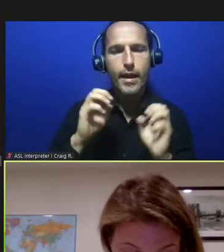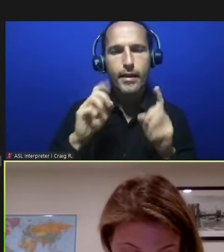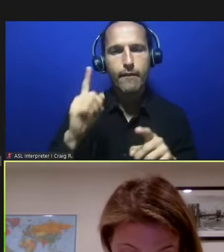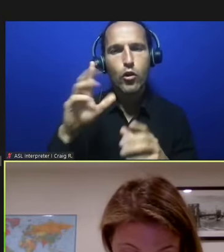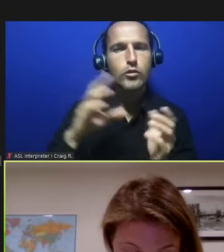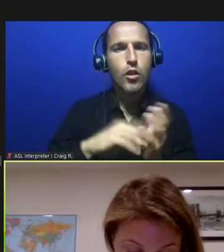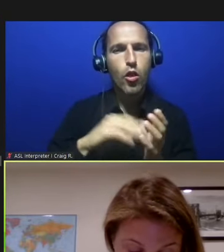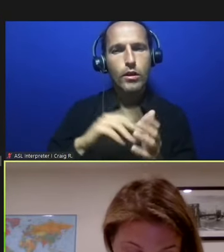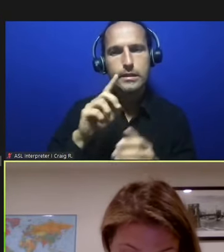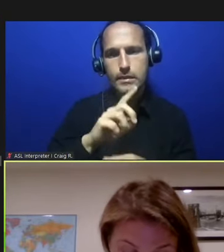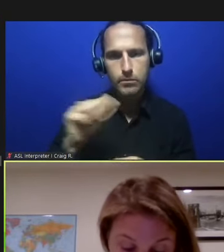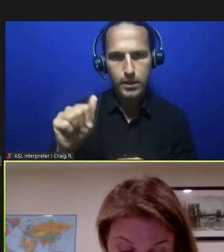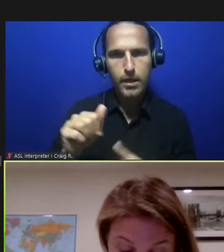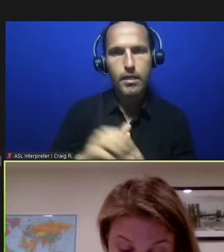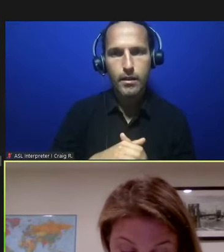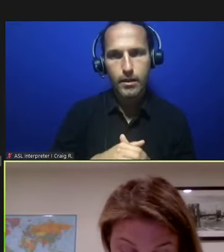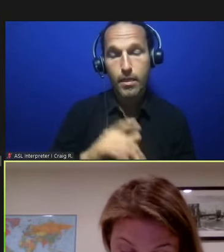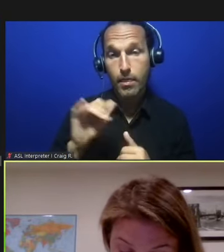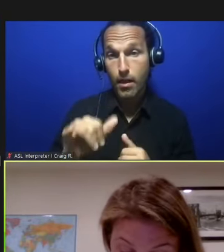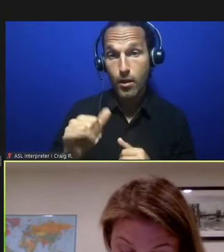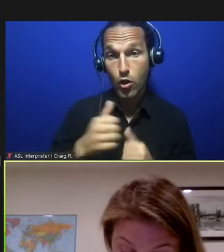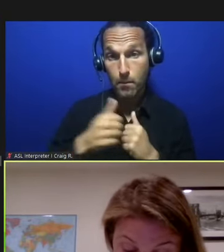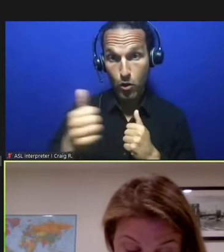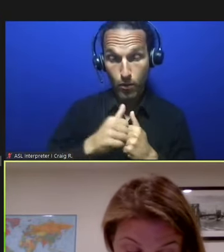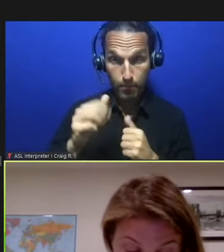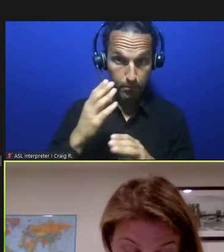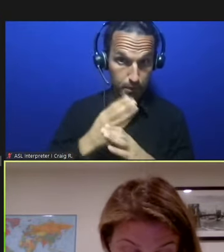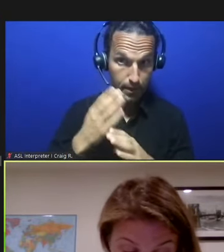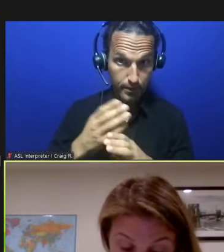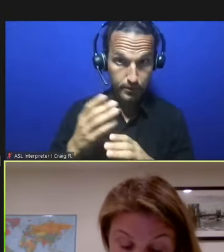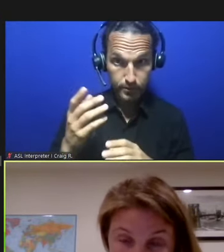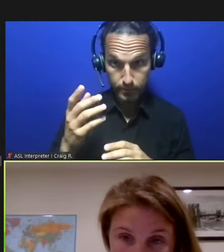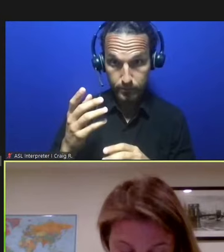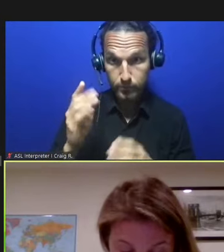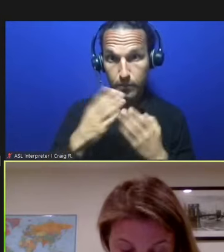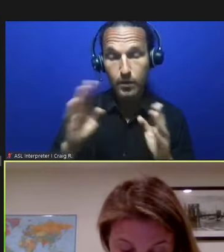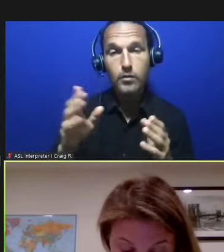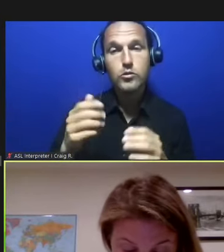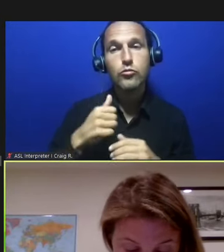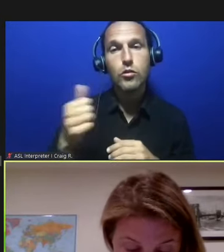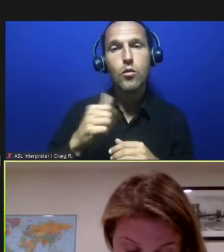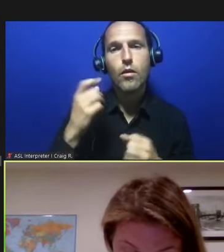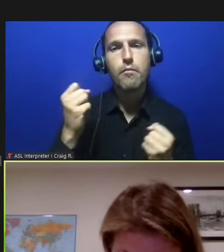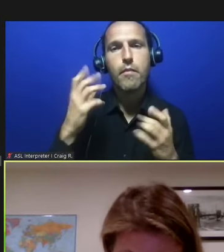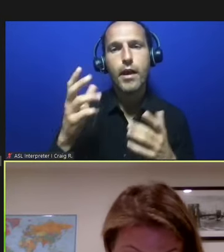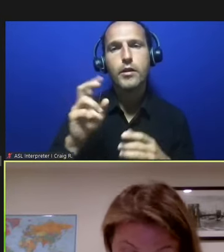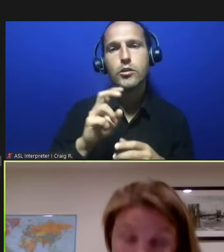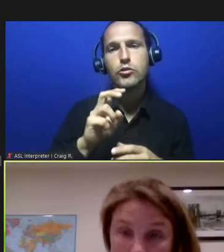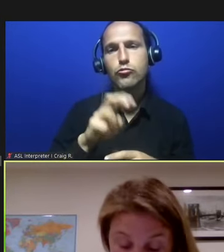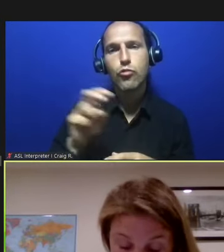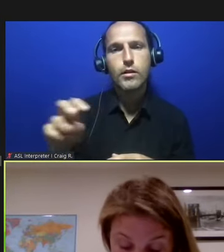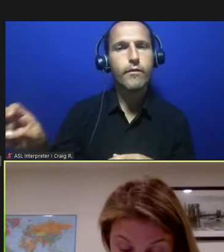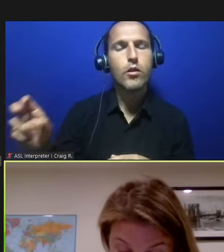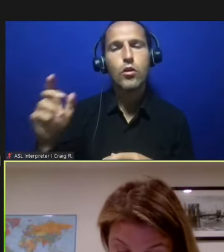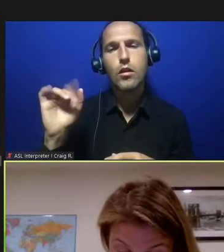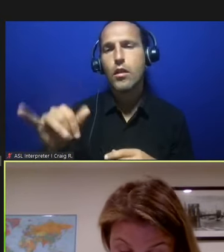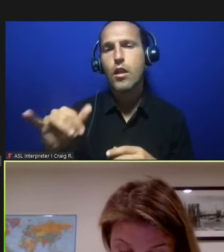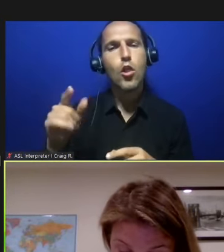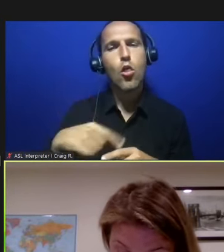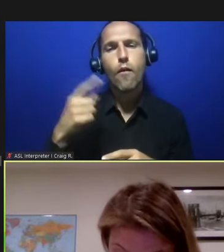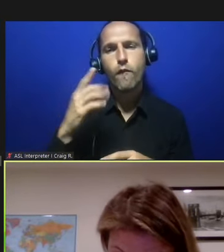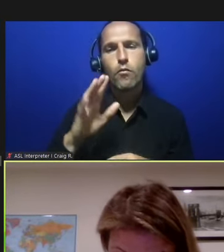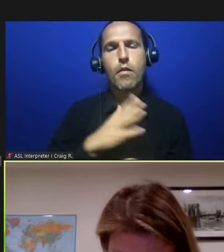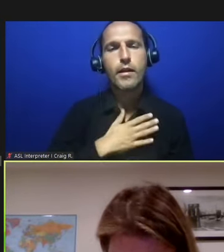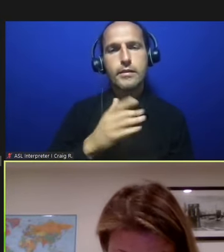learning disabilities. The commute on a bus or public transportation with multiple transfers is far too long for my